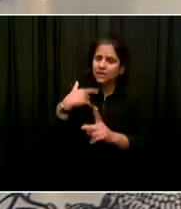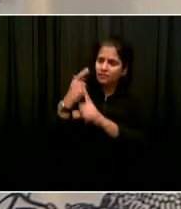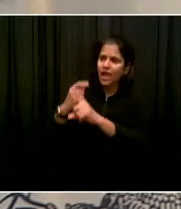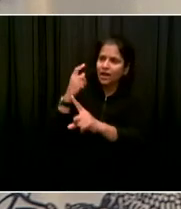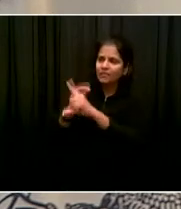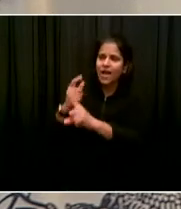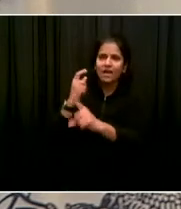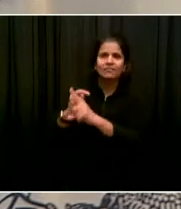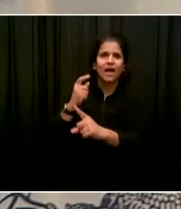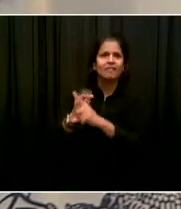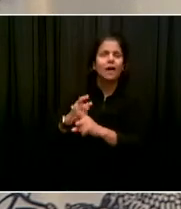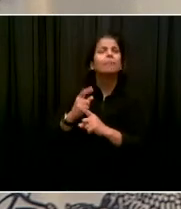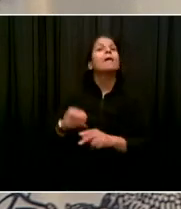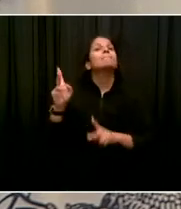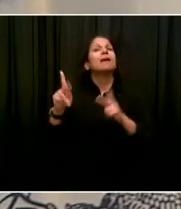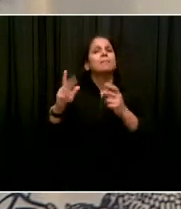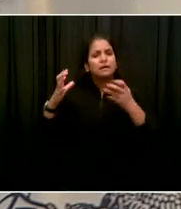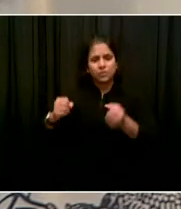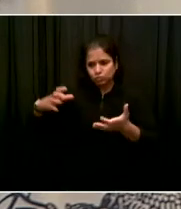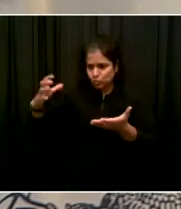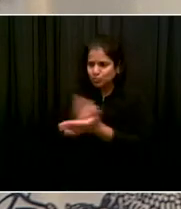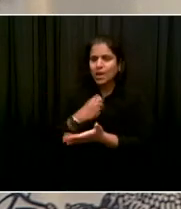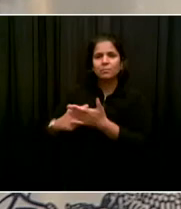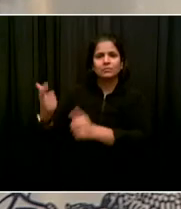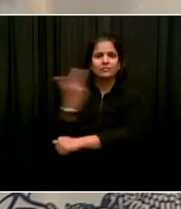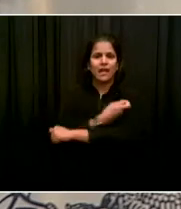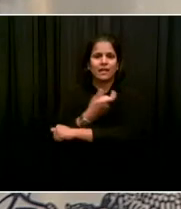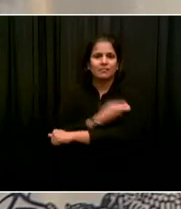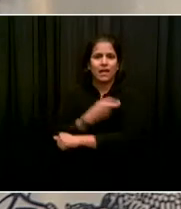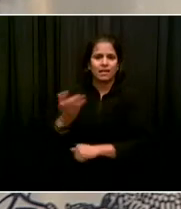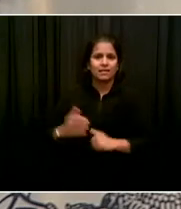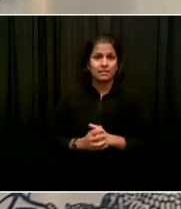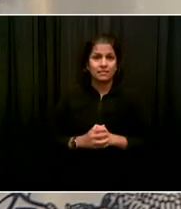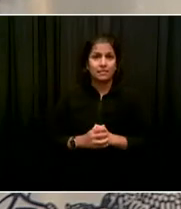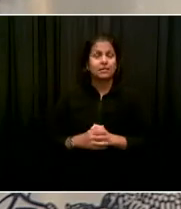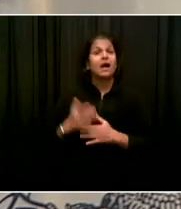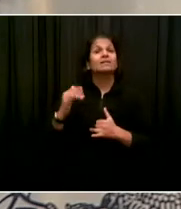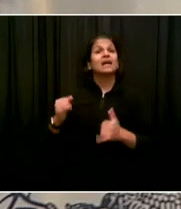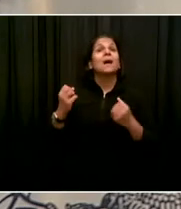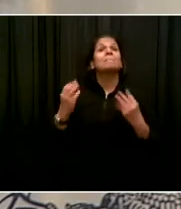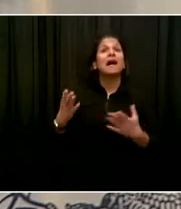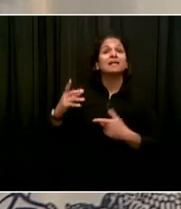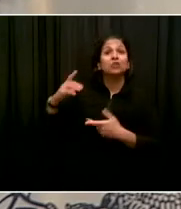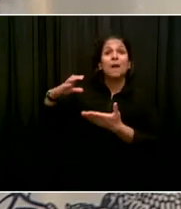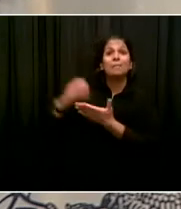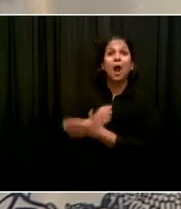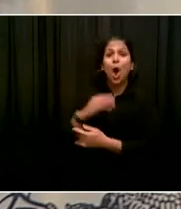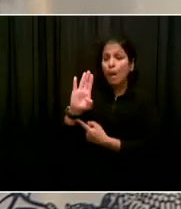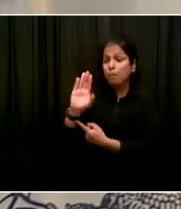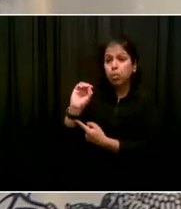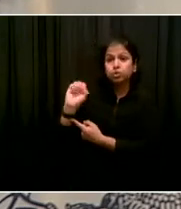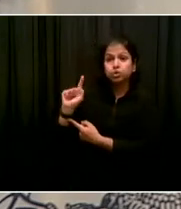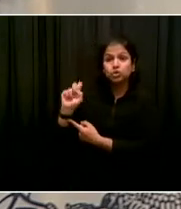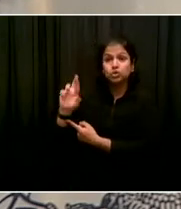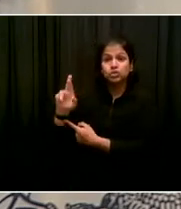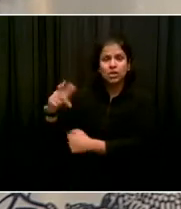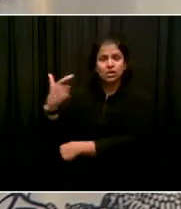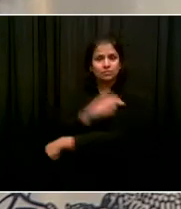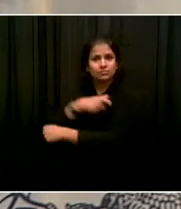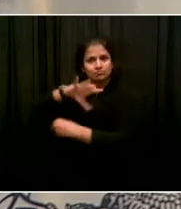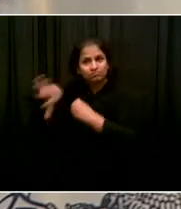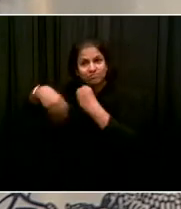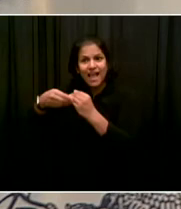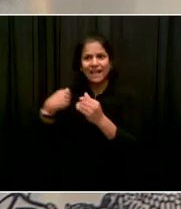in particular, a whole lot of people coming in for those boosters. And hopefully the incentive will get even more. That is the